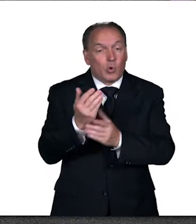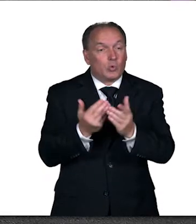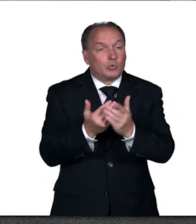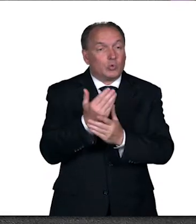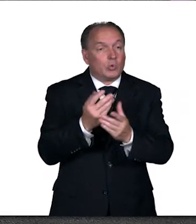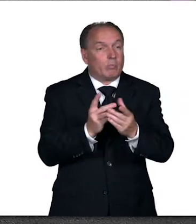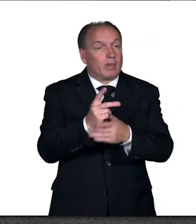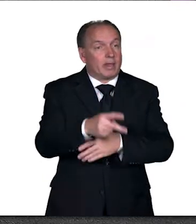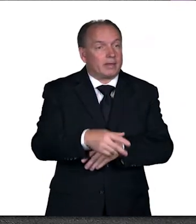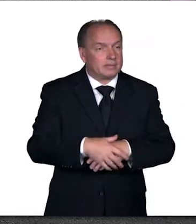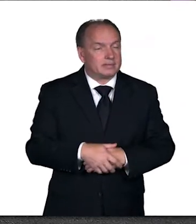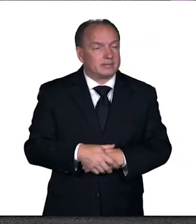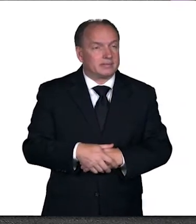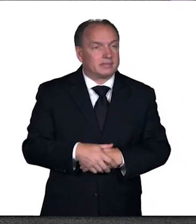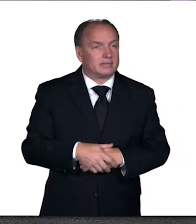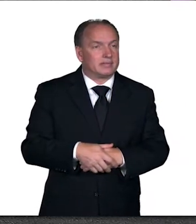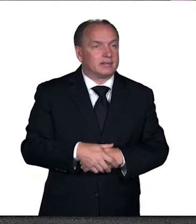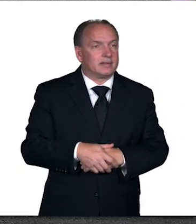new plants.